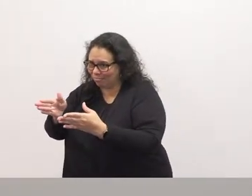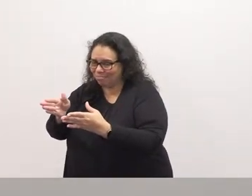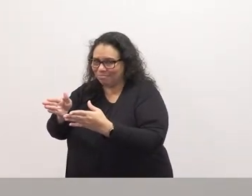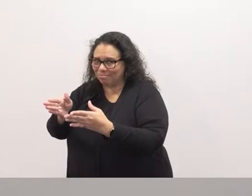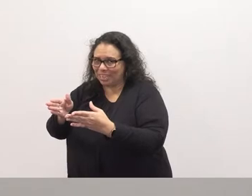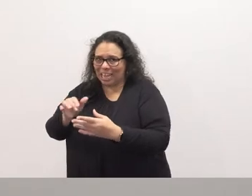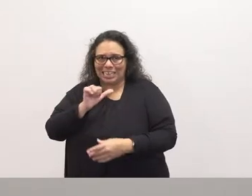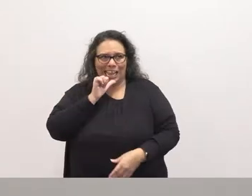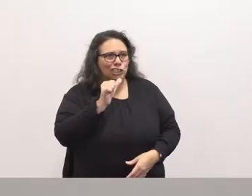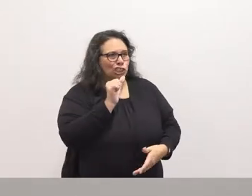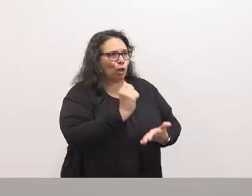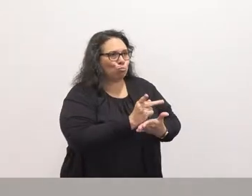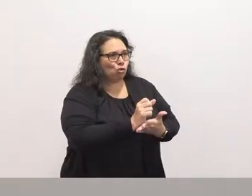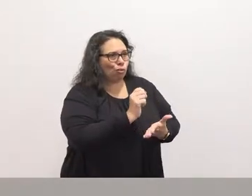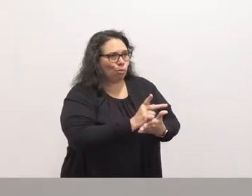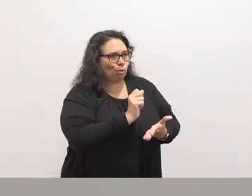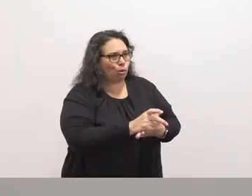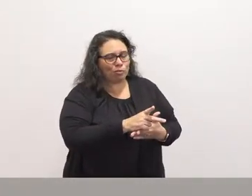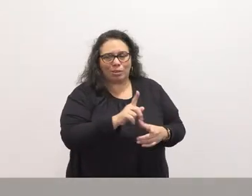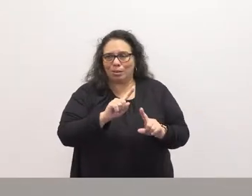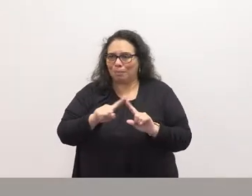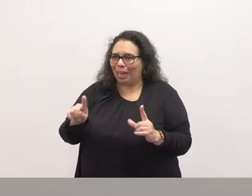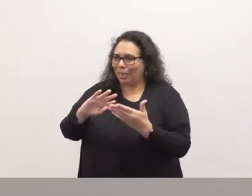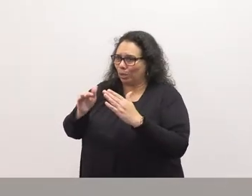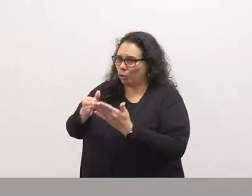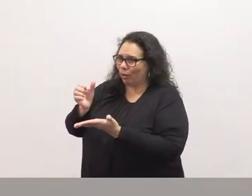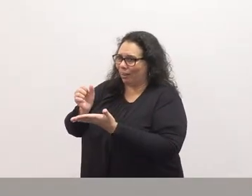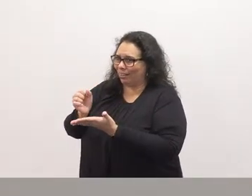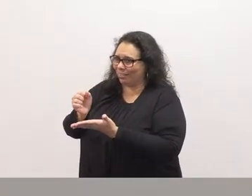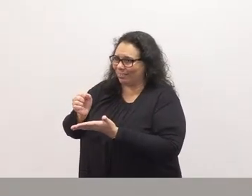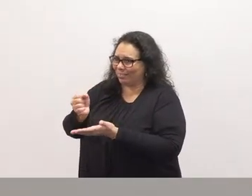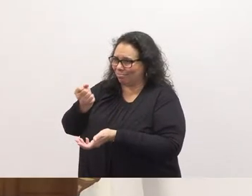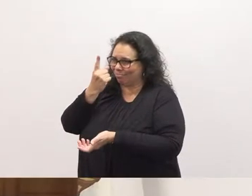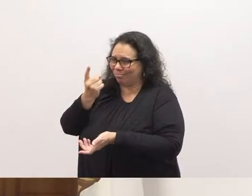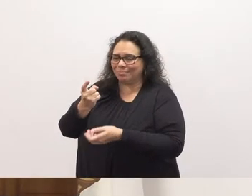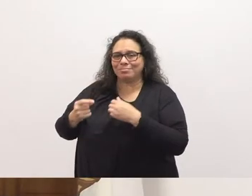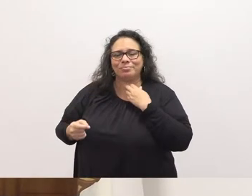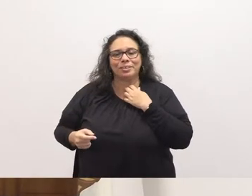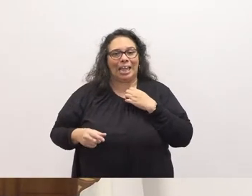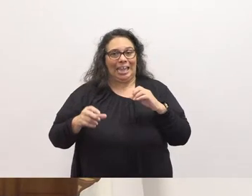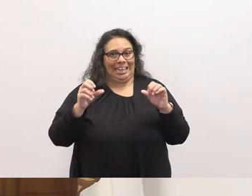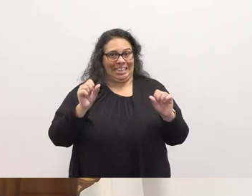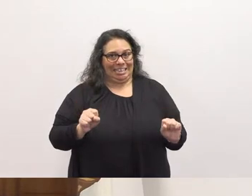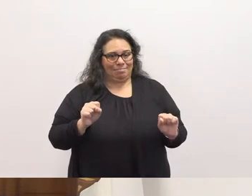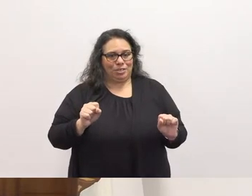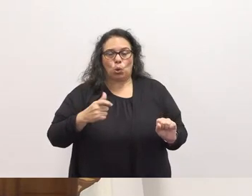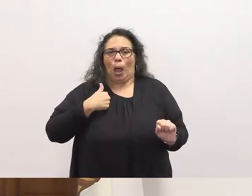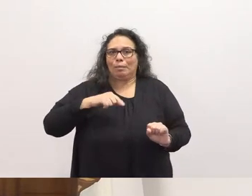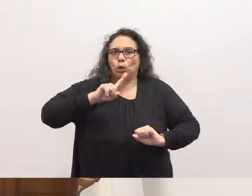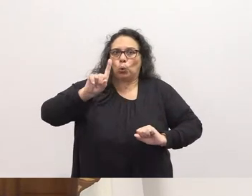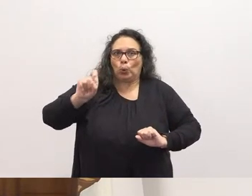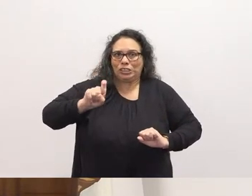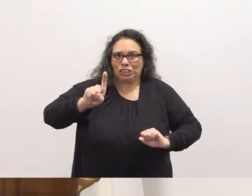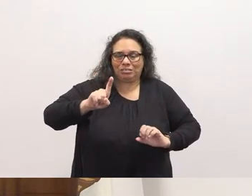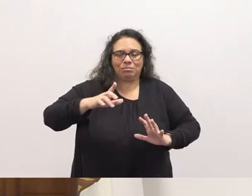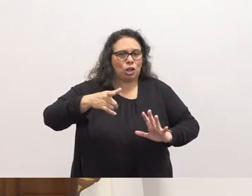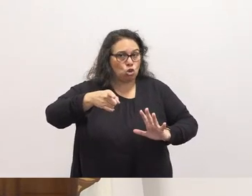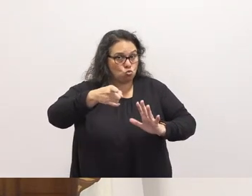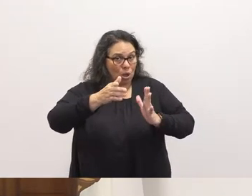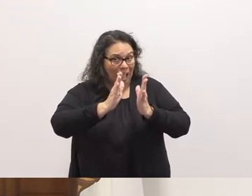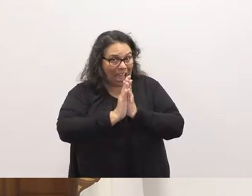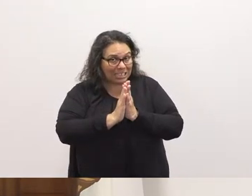so I'm just trying to make that point. Yeah, So I was gonna ask the quick question. So are you asking, Doug, that